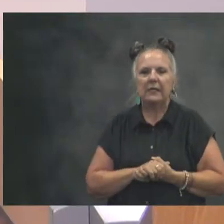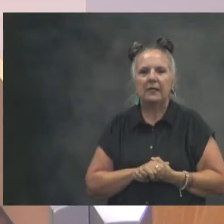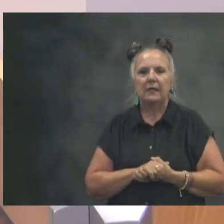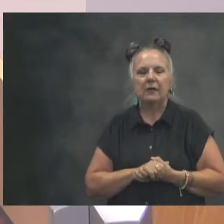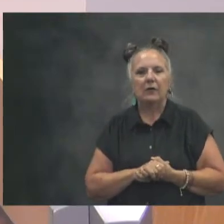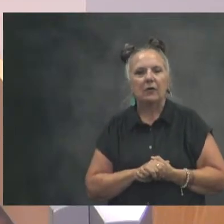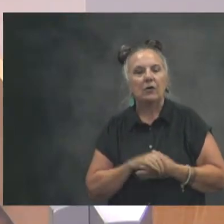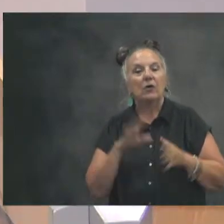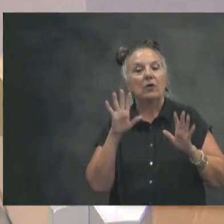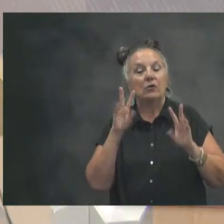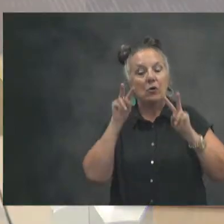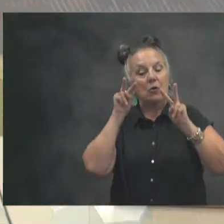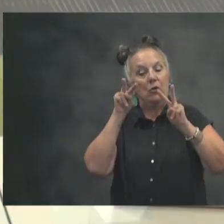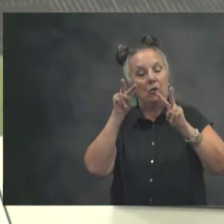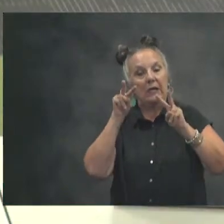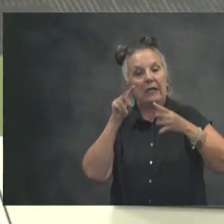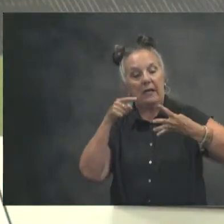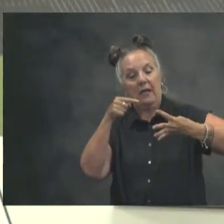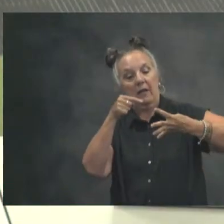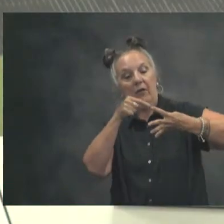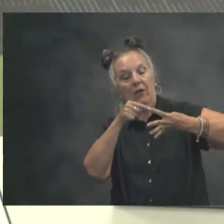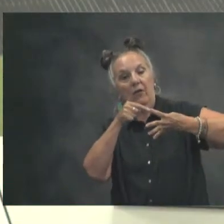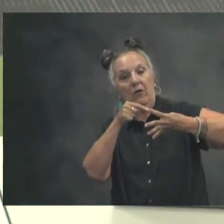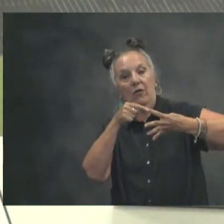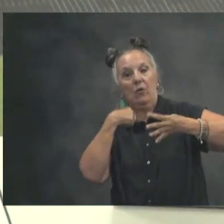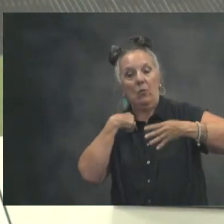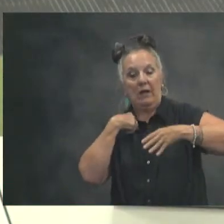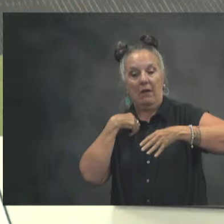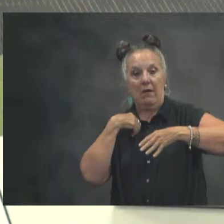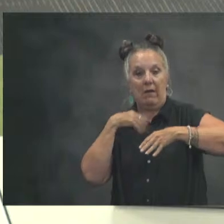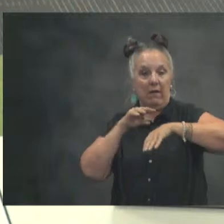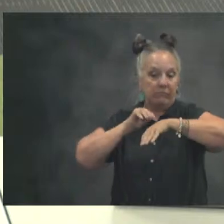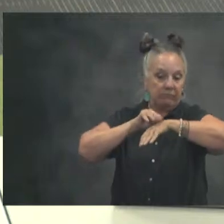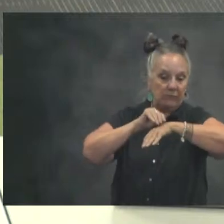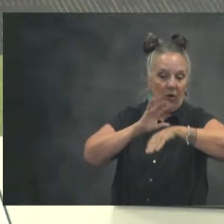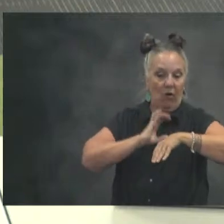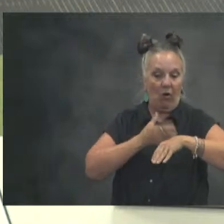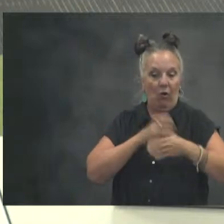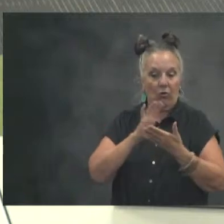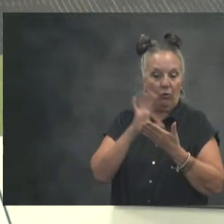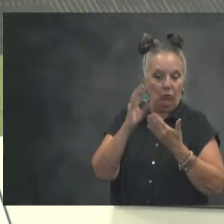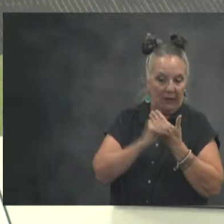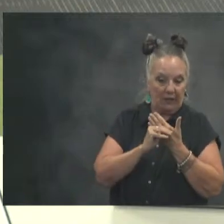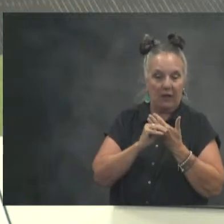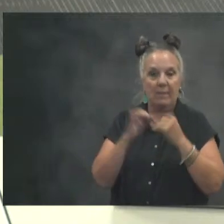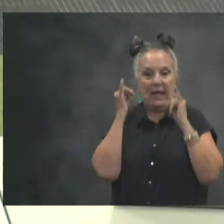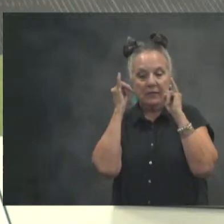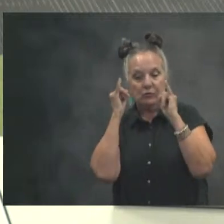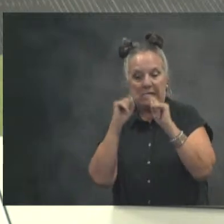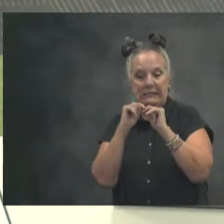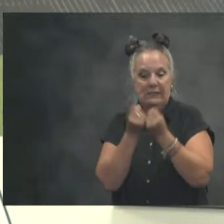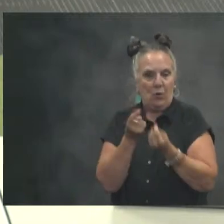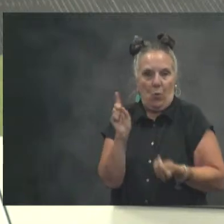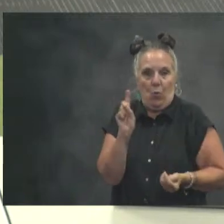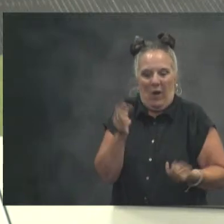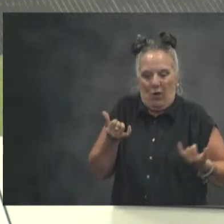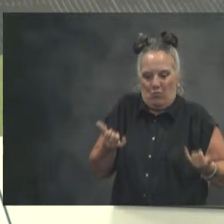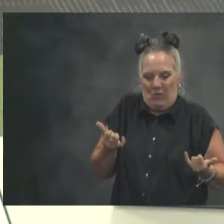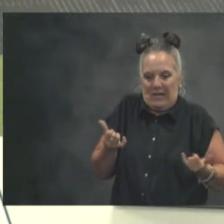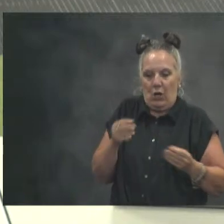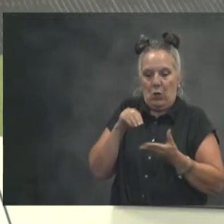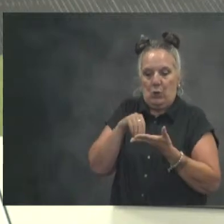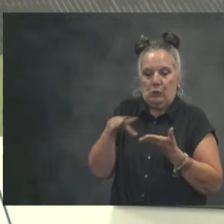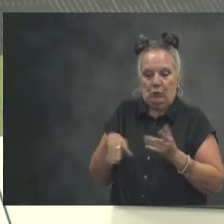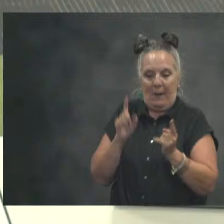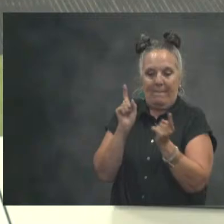looking at the goals of looking at where we were, we consulted with our curriculum and instruction team on where we currently are in terms of students meeting